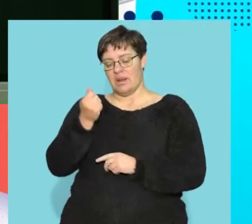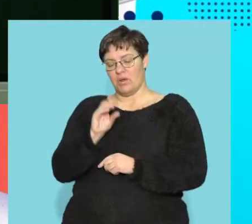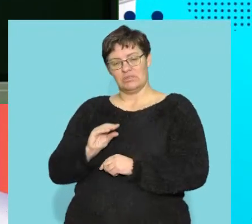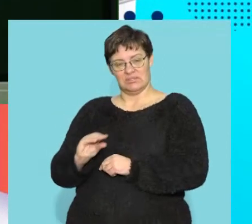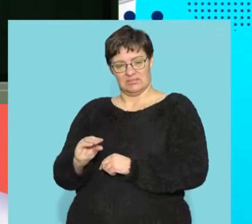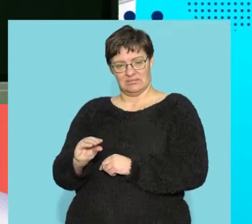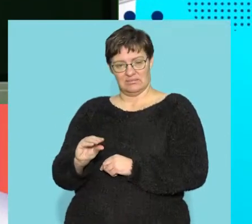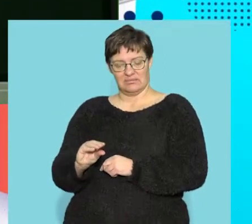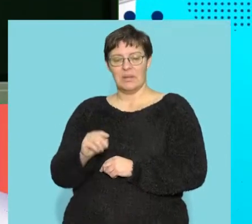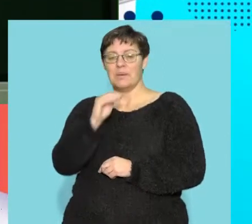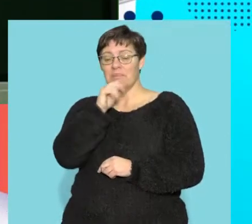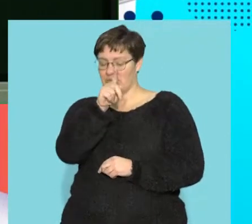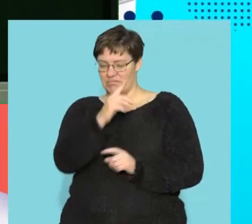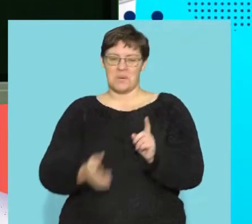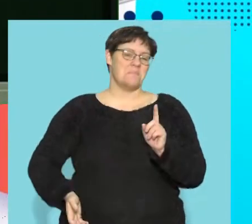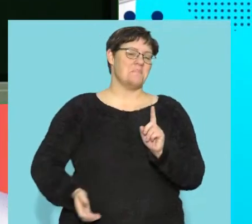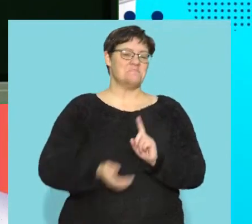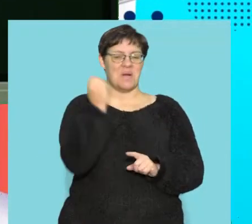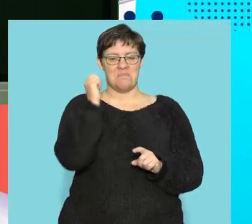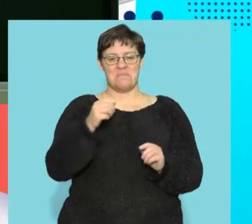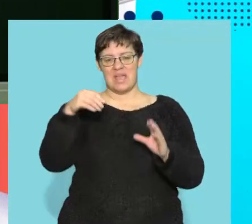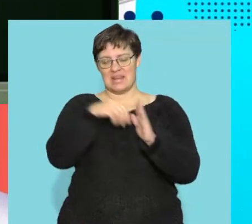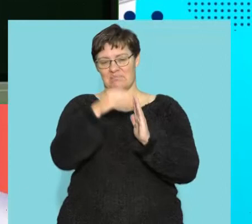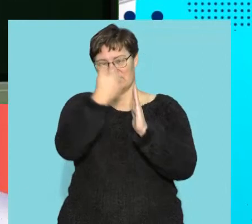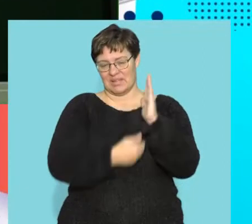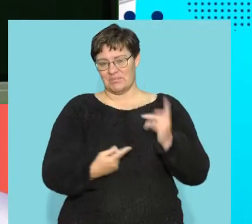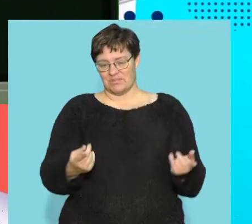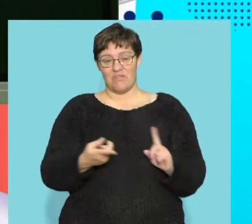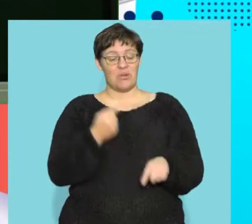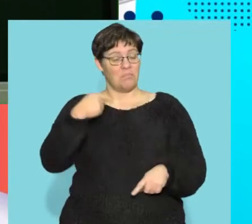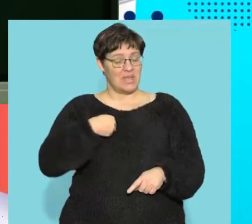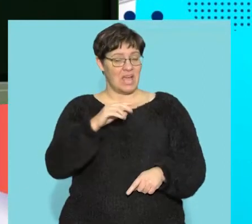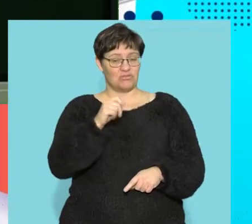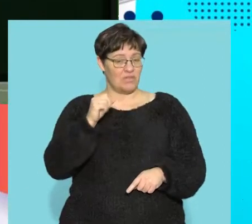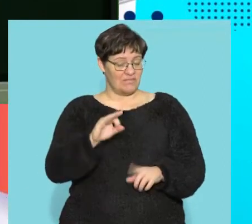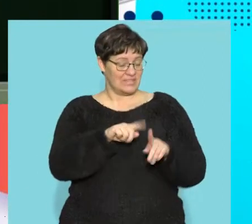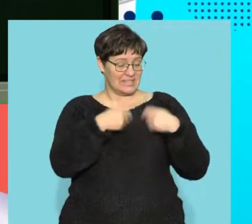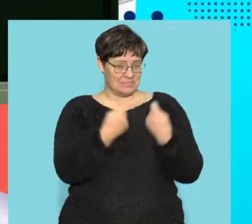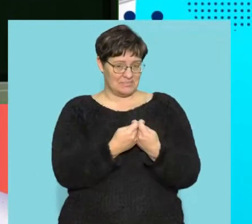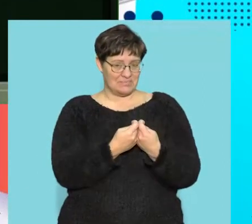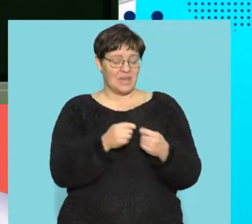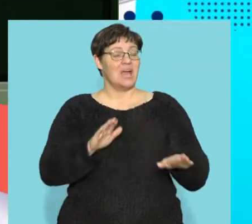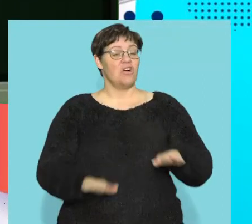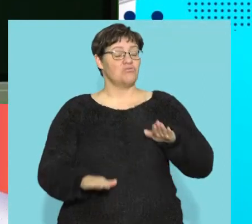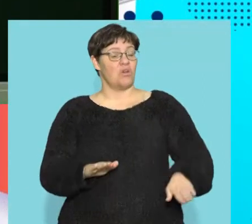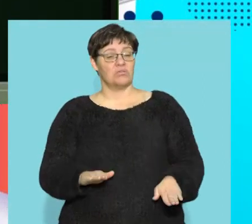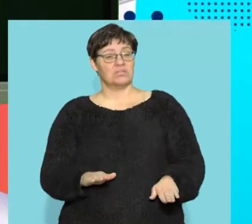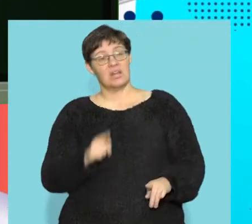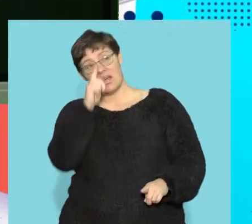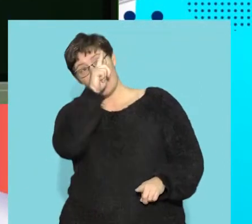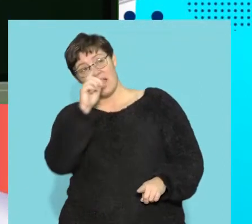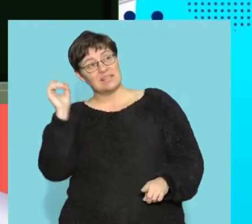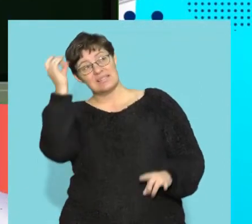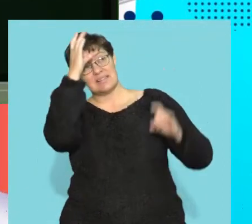way, you're going to ace the income statement. From me, Ashraf Patel, and the team, keep your feet on the ground, reach for the